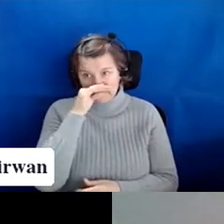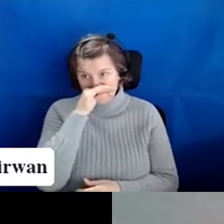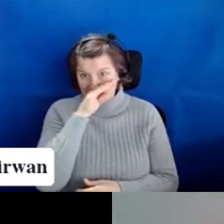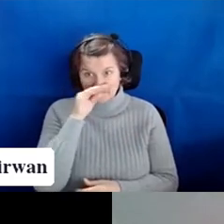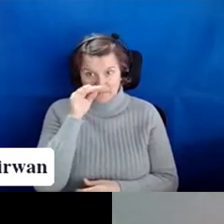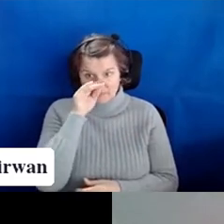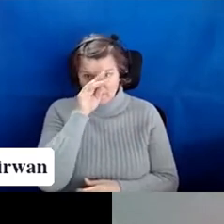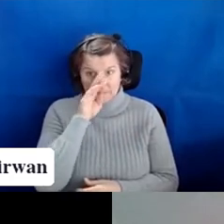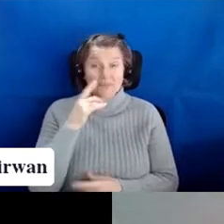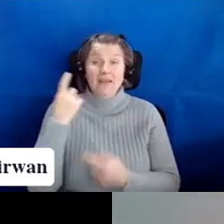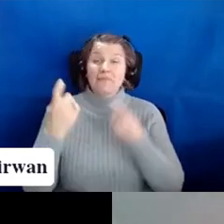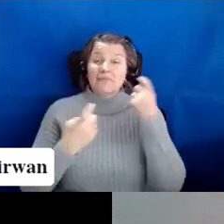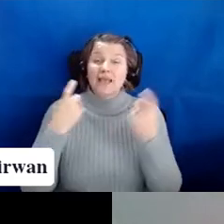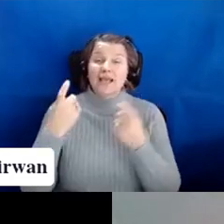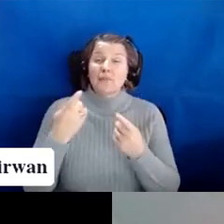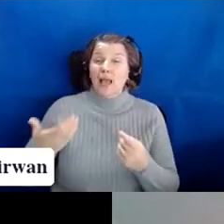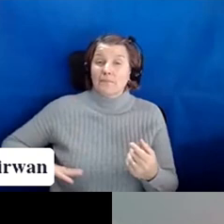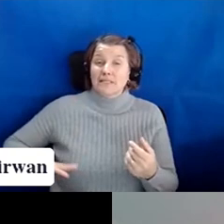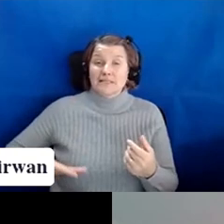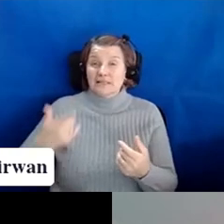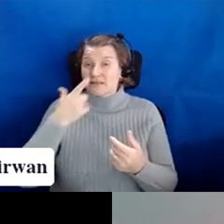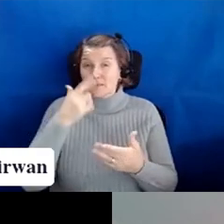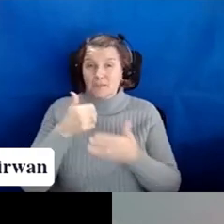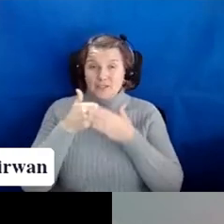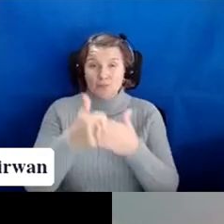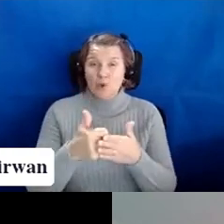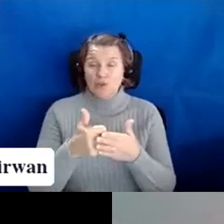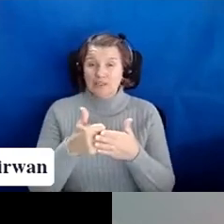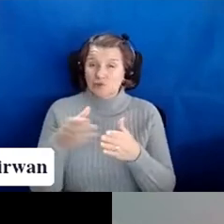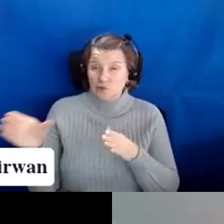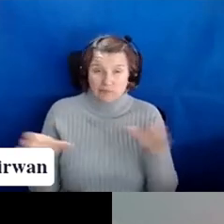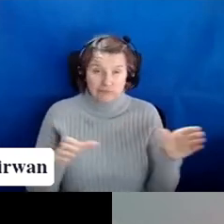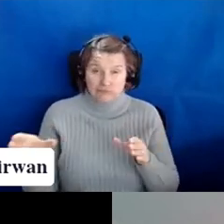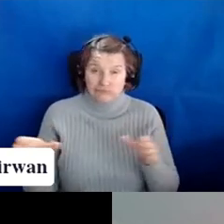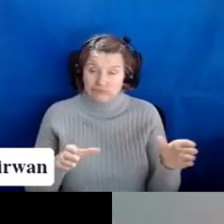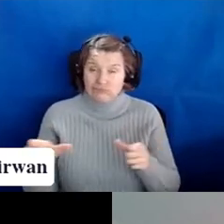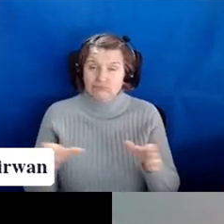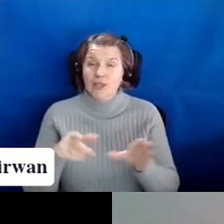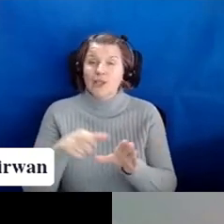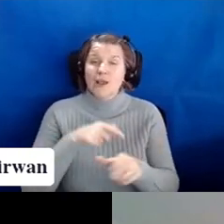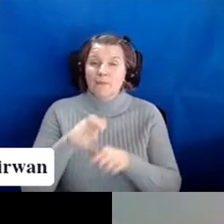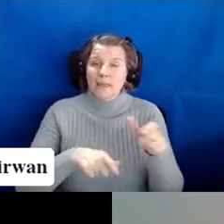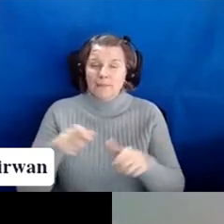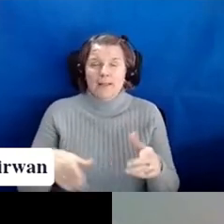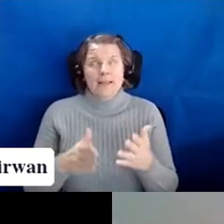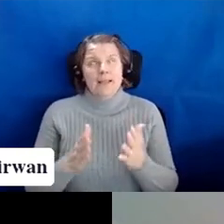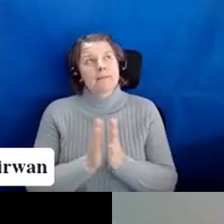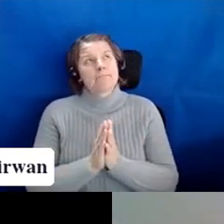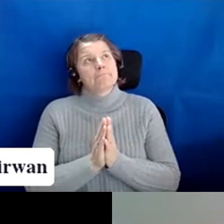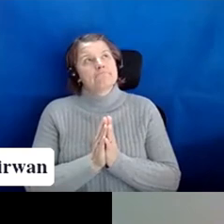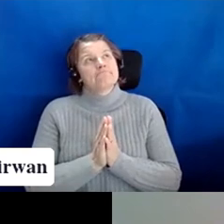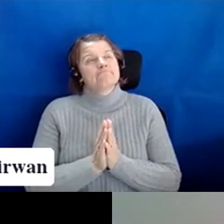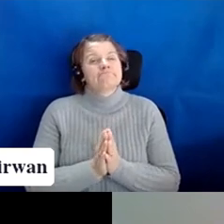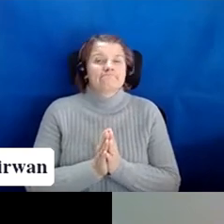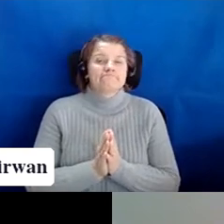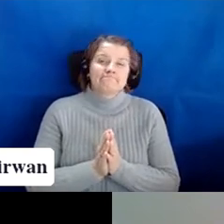Just thinking about how businesses can be supported to take young people on. I mean, I think it's, you know, what